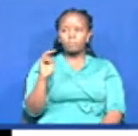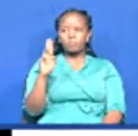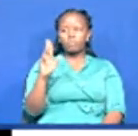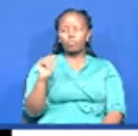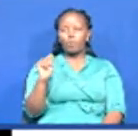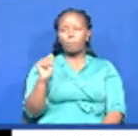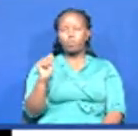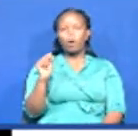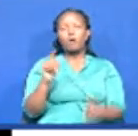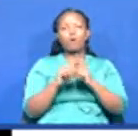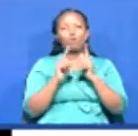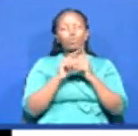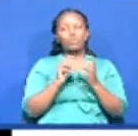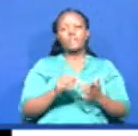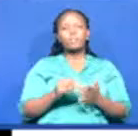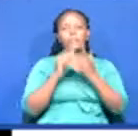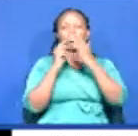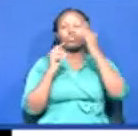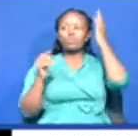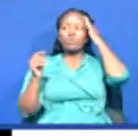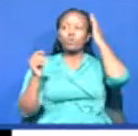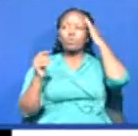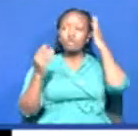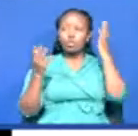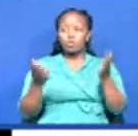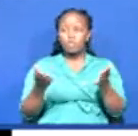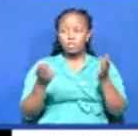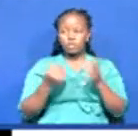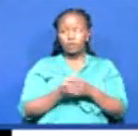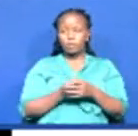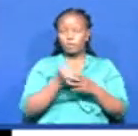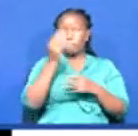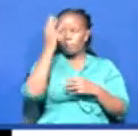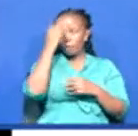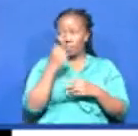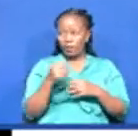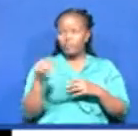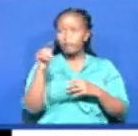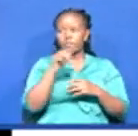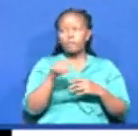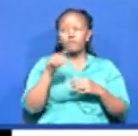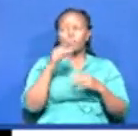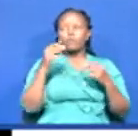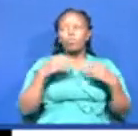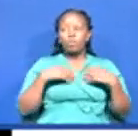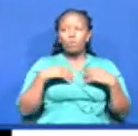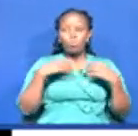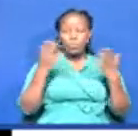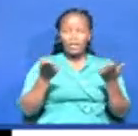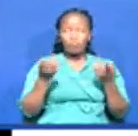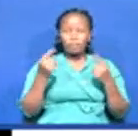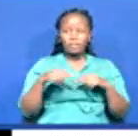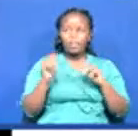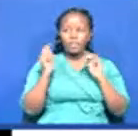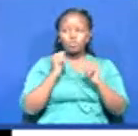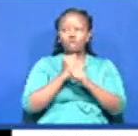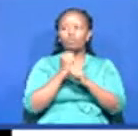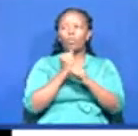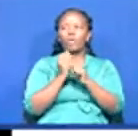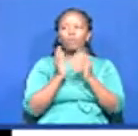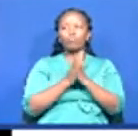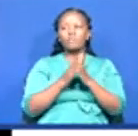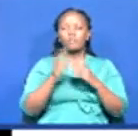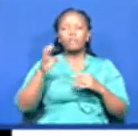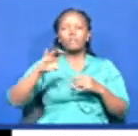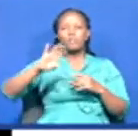a special recognition because we have reached out to the county government of Machakos through the Department